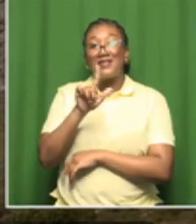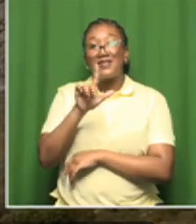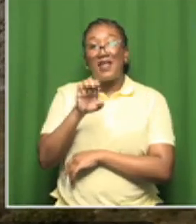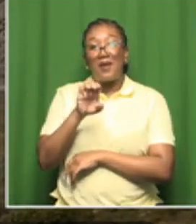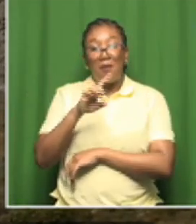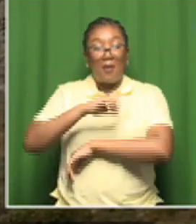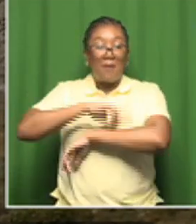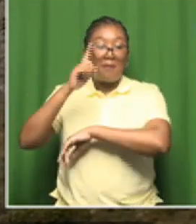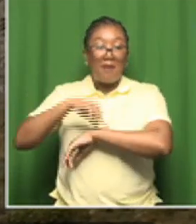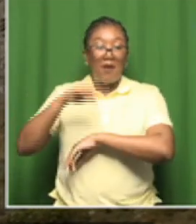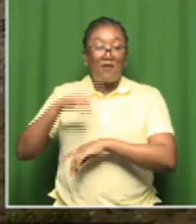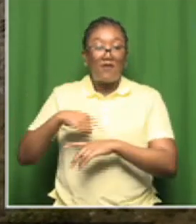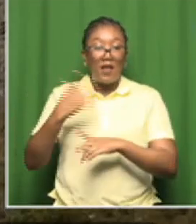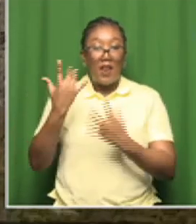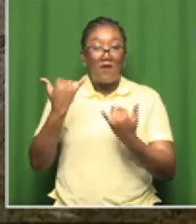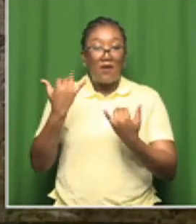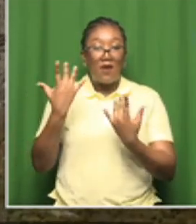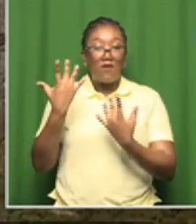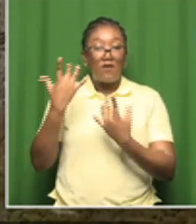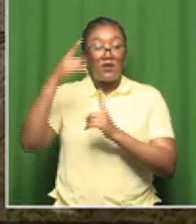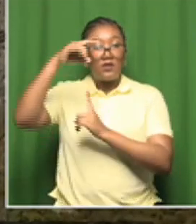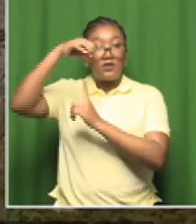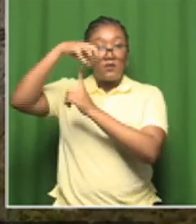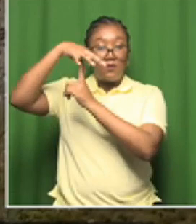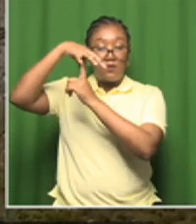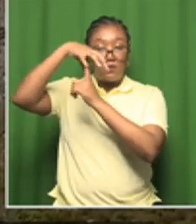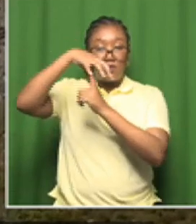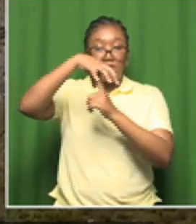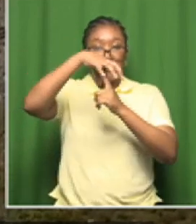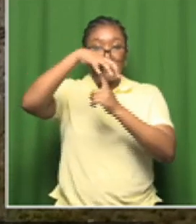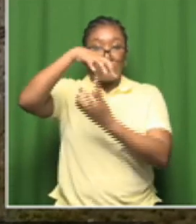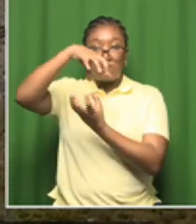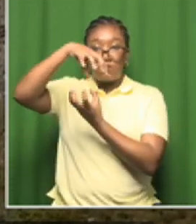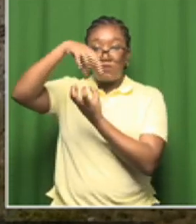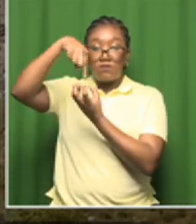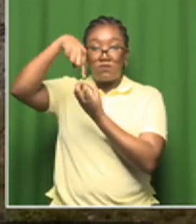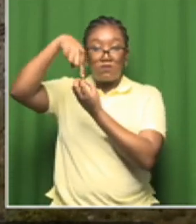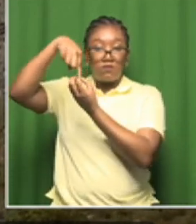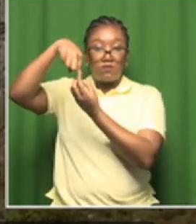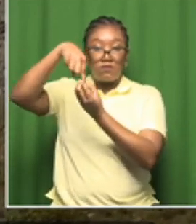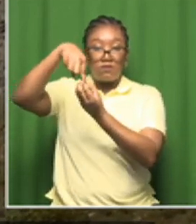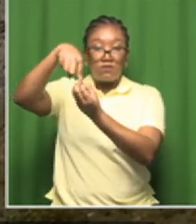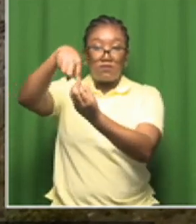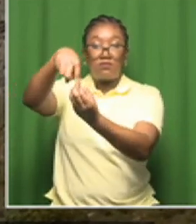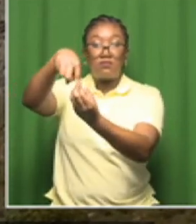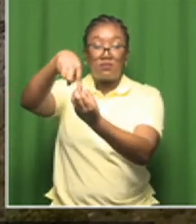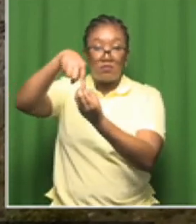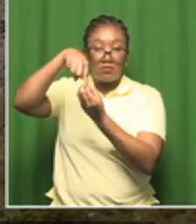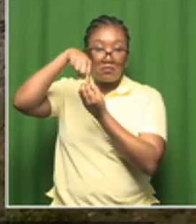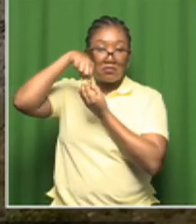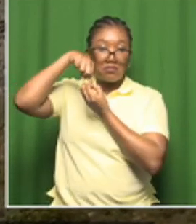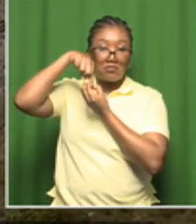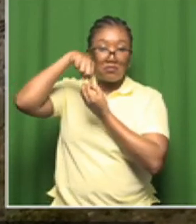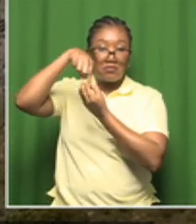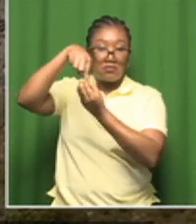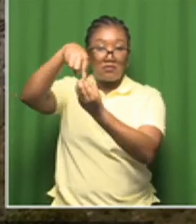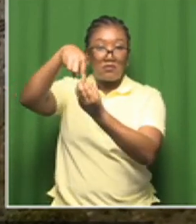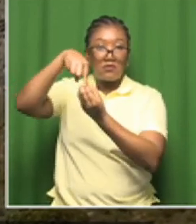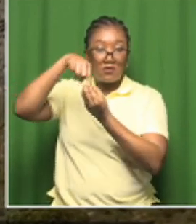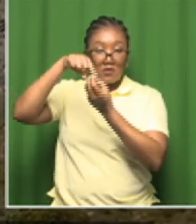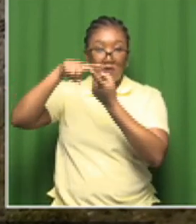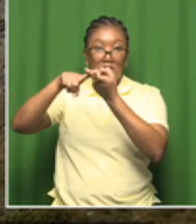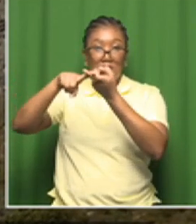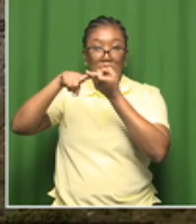right now. That would be staff that's on their way to the top there. And for the moment, we're not up top